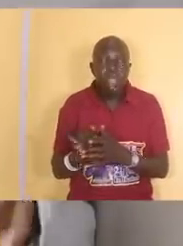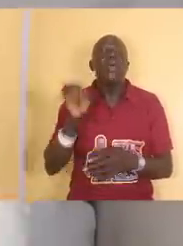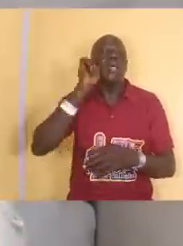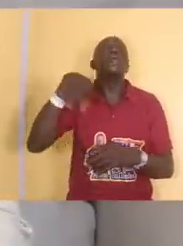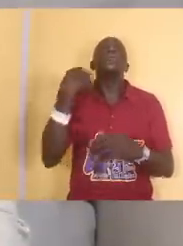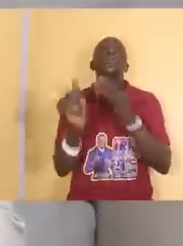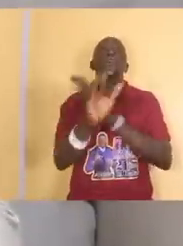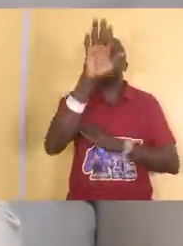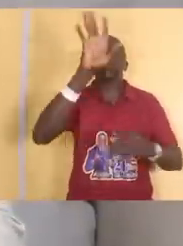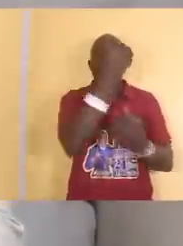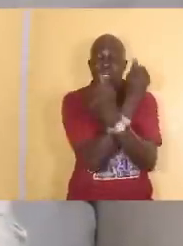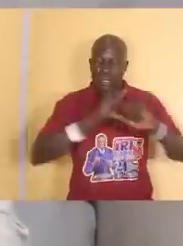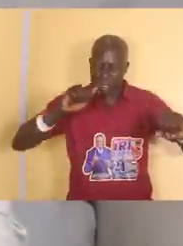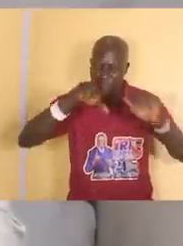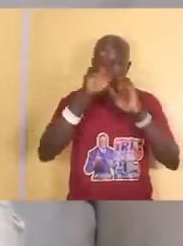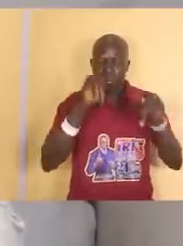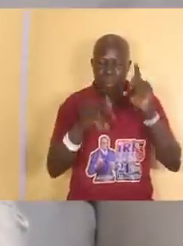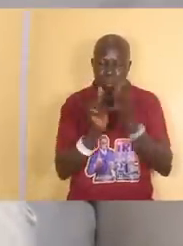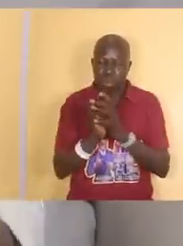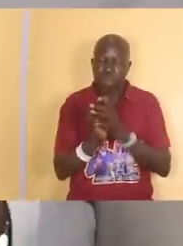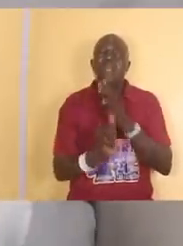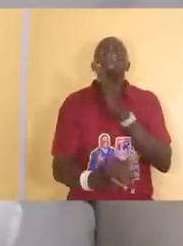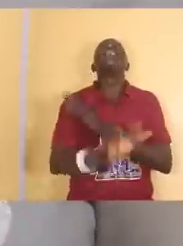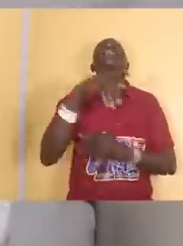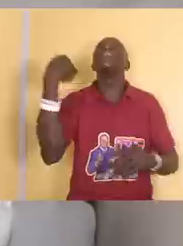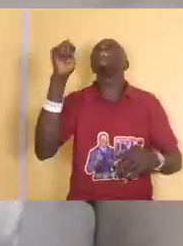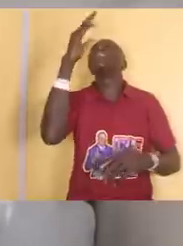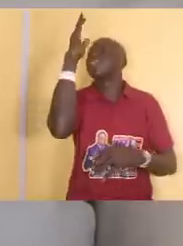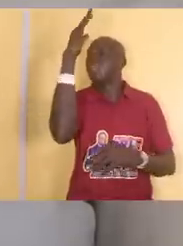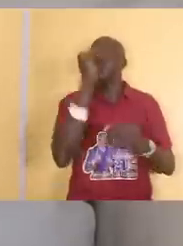Is God the same one for the snare of enemy?